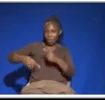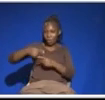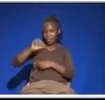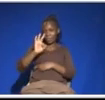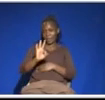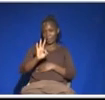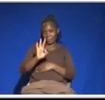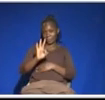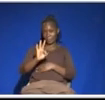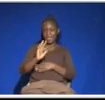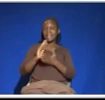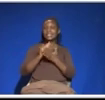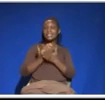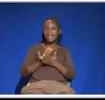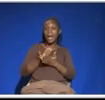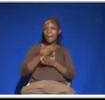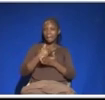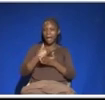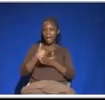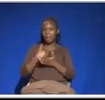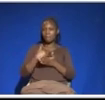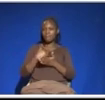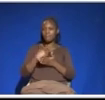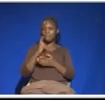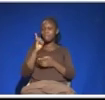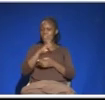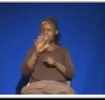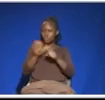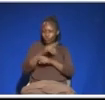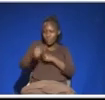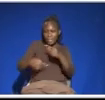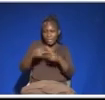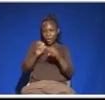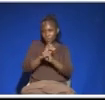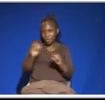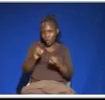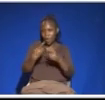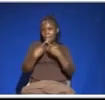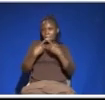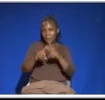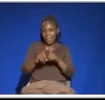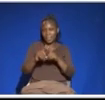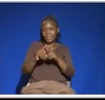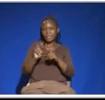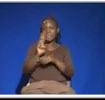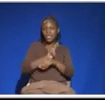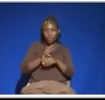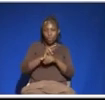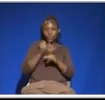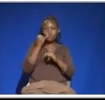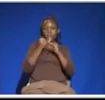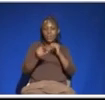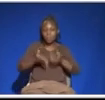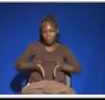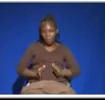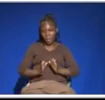cycle. Others have incomplete metamorphosis, which they undergo to complete their life cycle, which